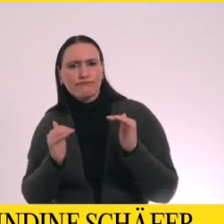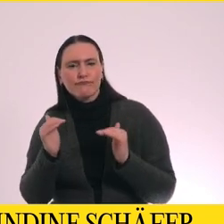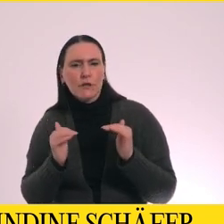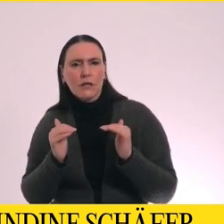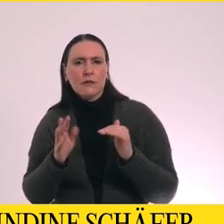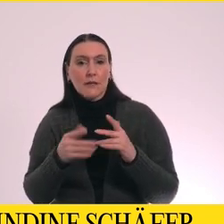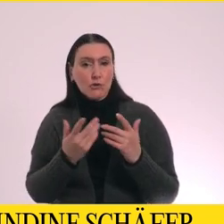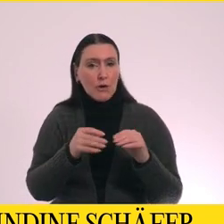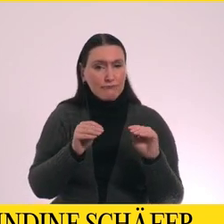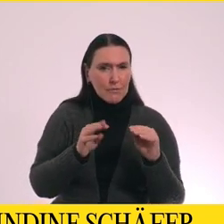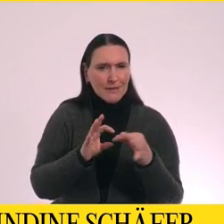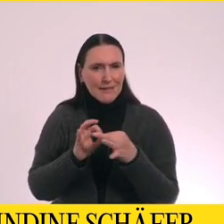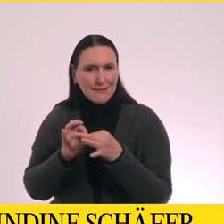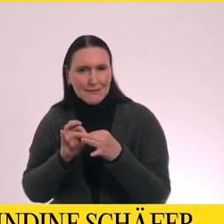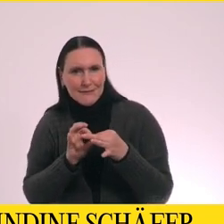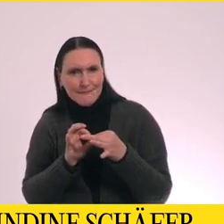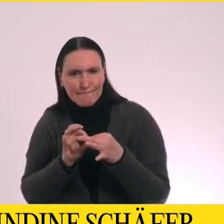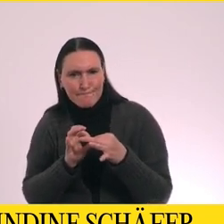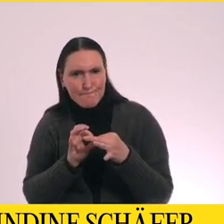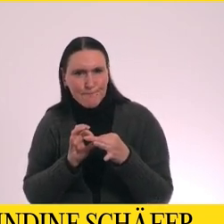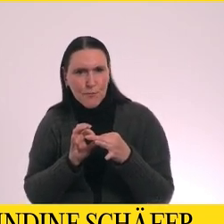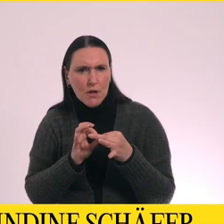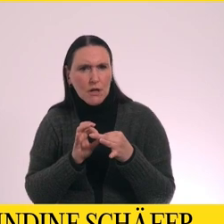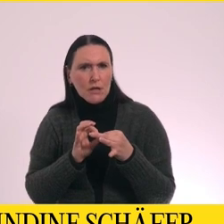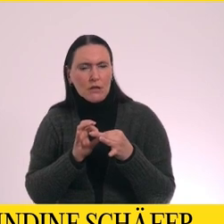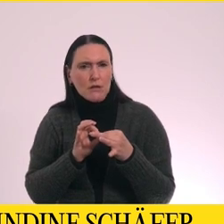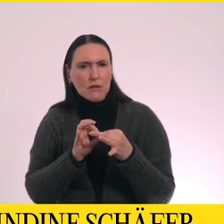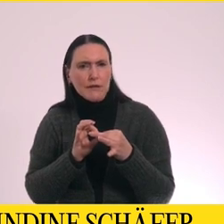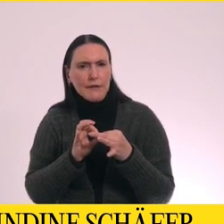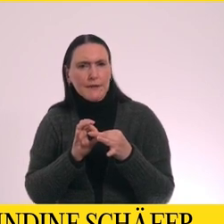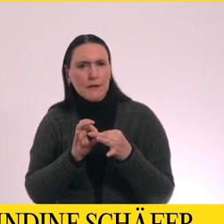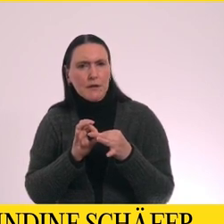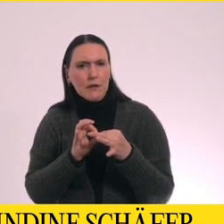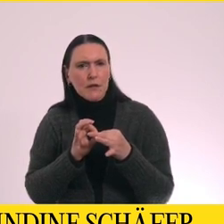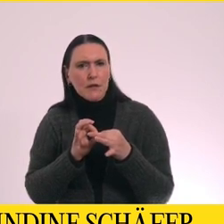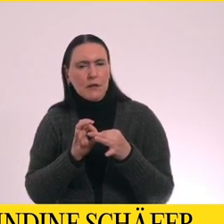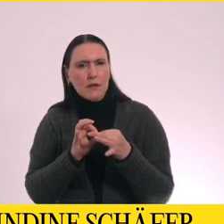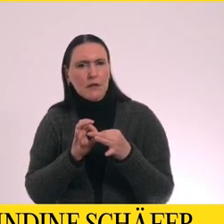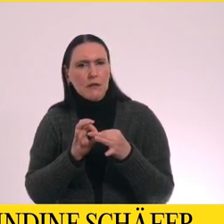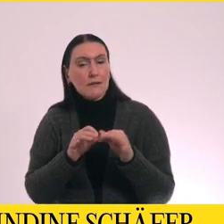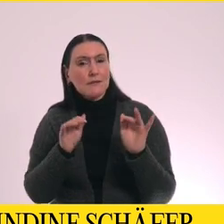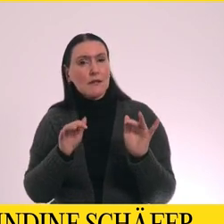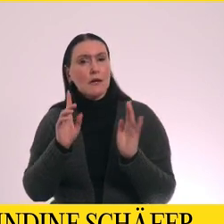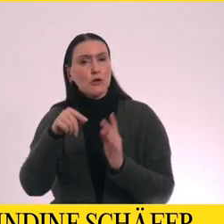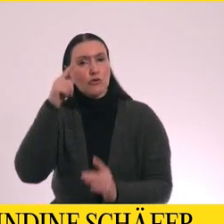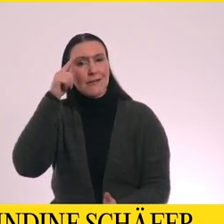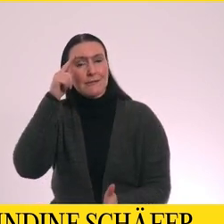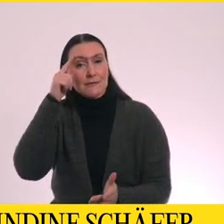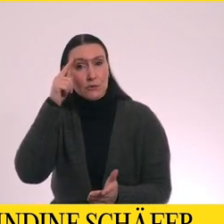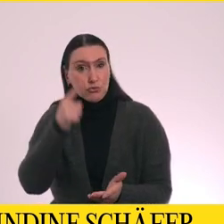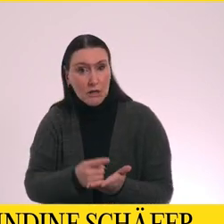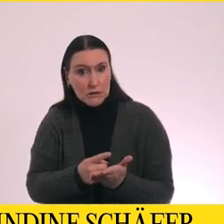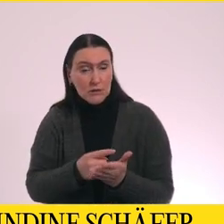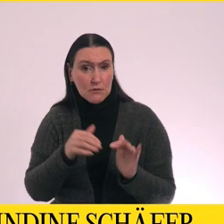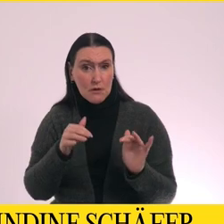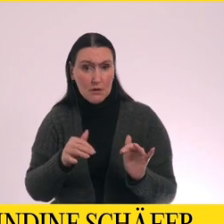actually builds this really, which builds trust. And actually, then all that's the work that then we can